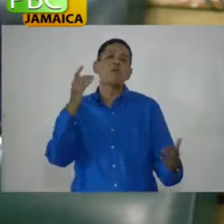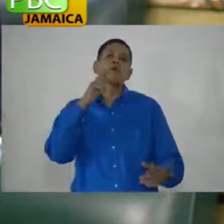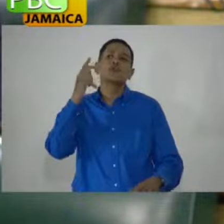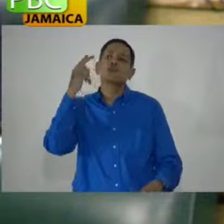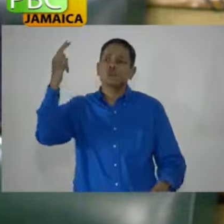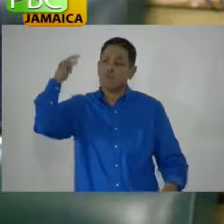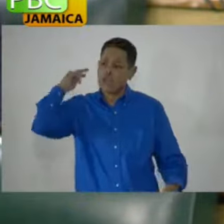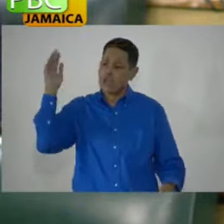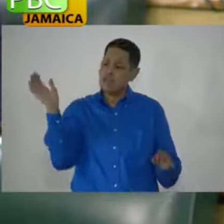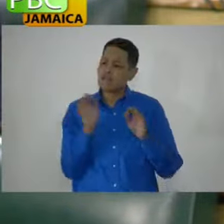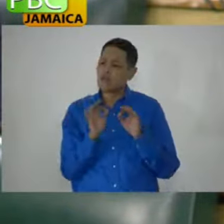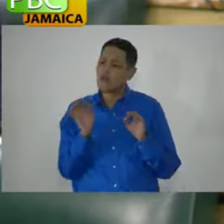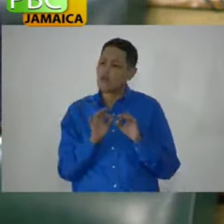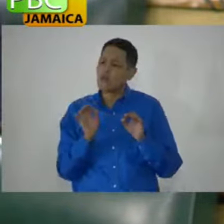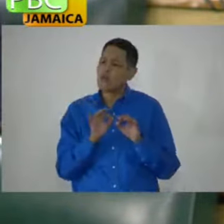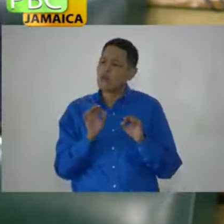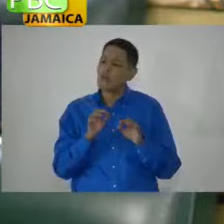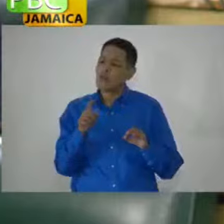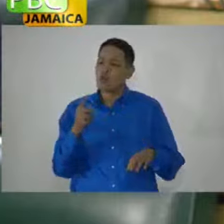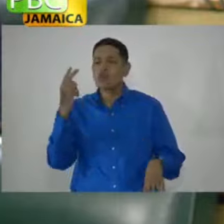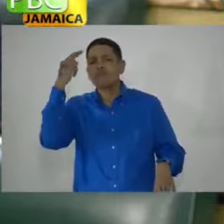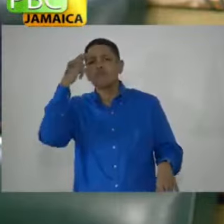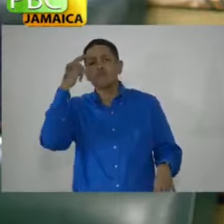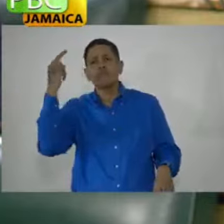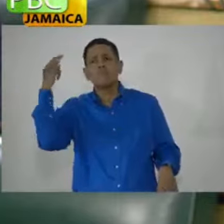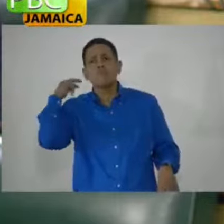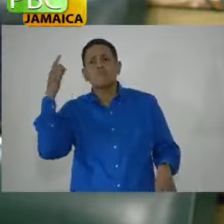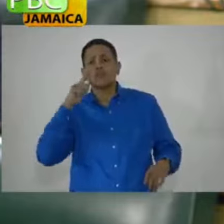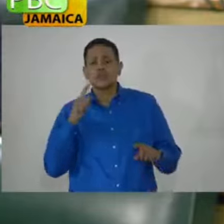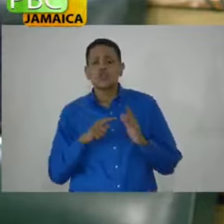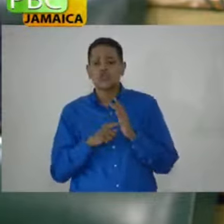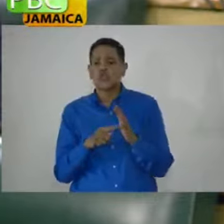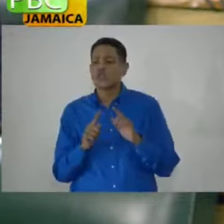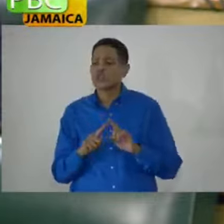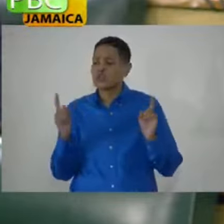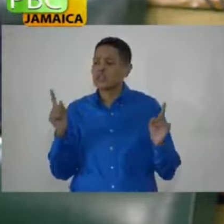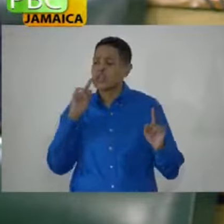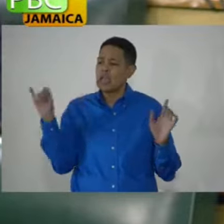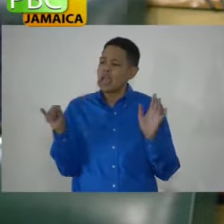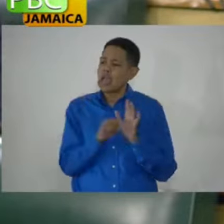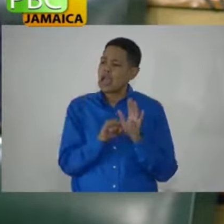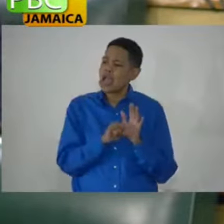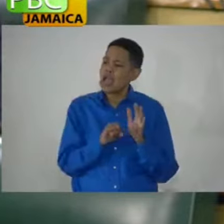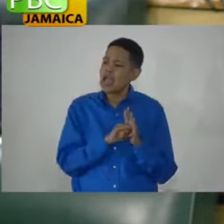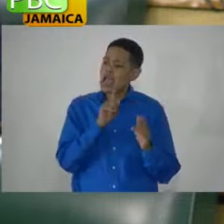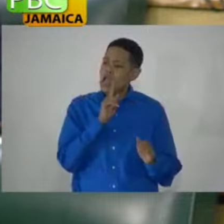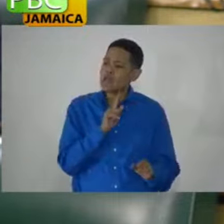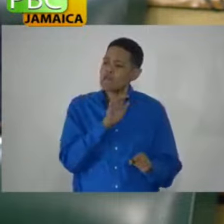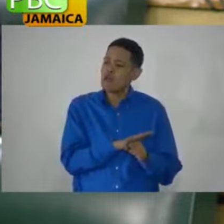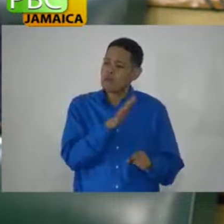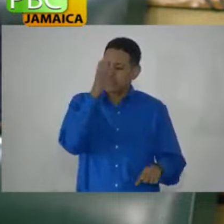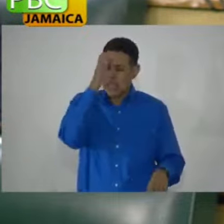a worthwhile instinct, but it illustrates the difference between identifying a promising